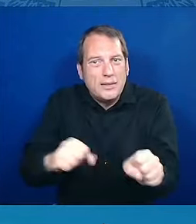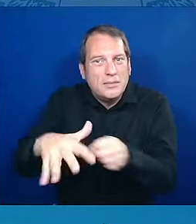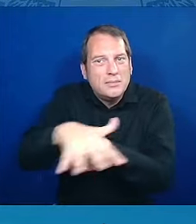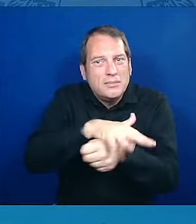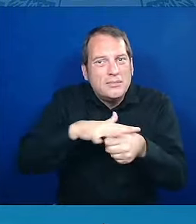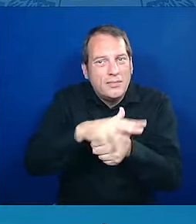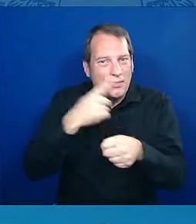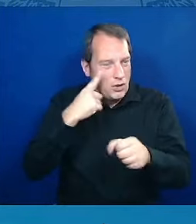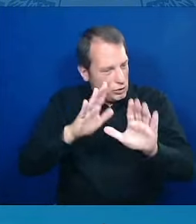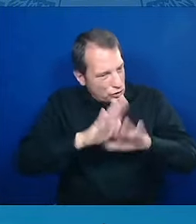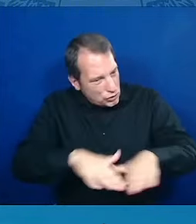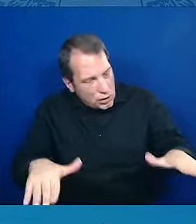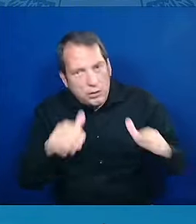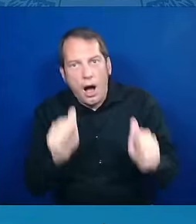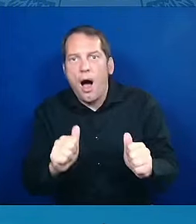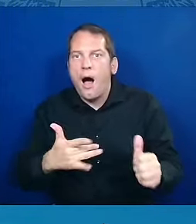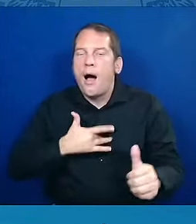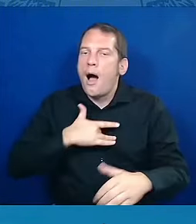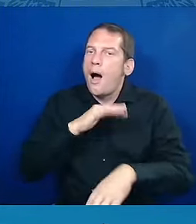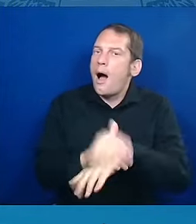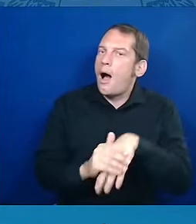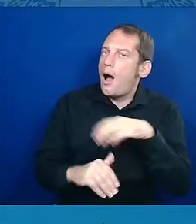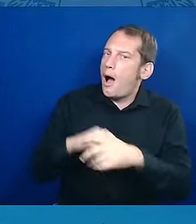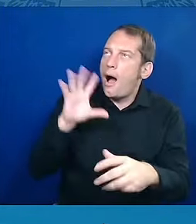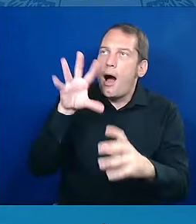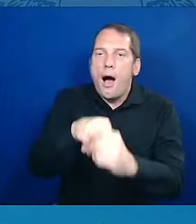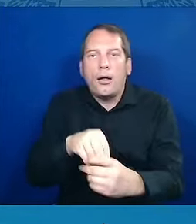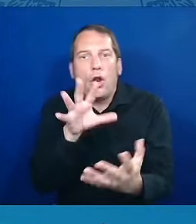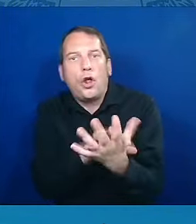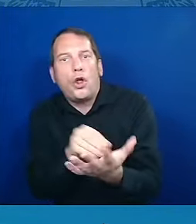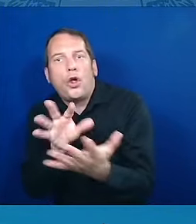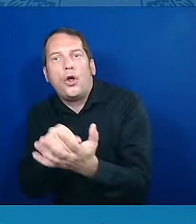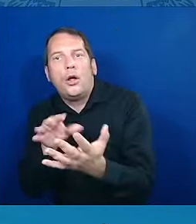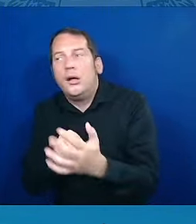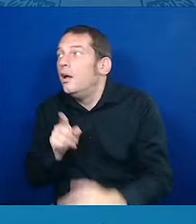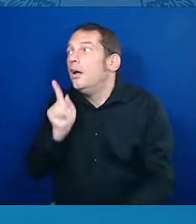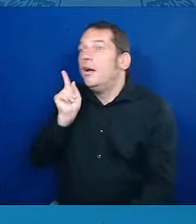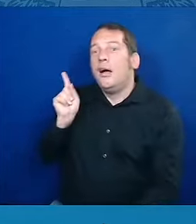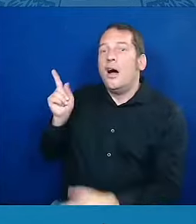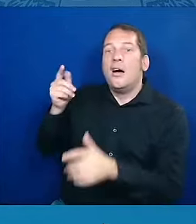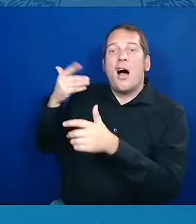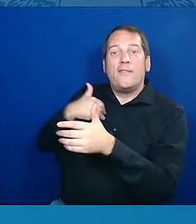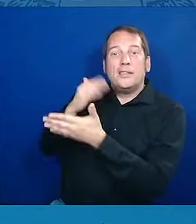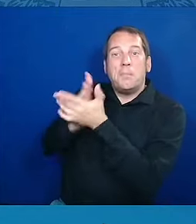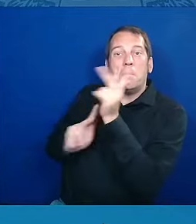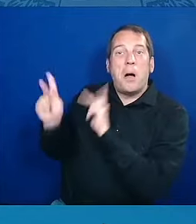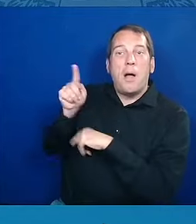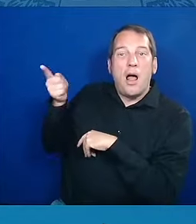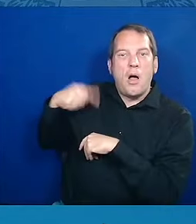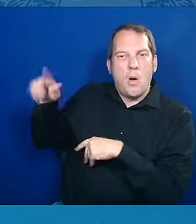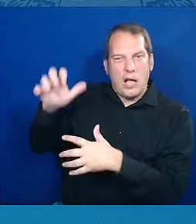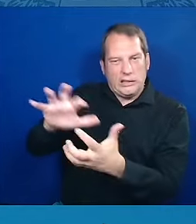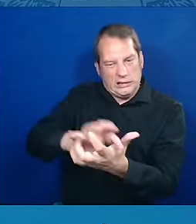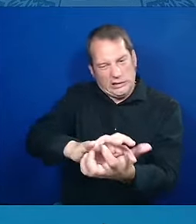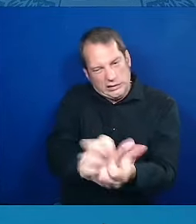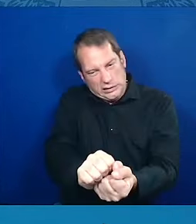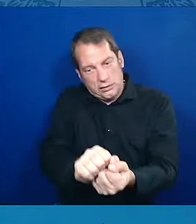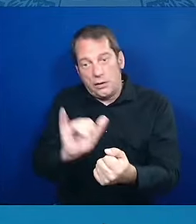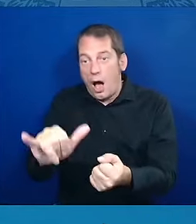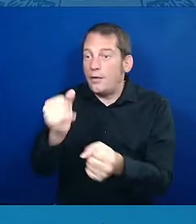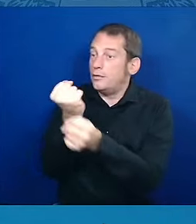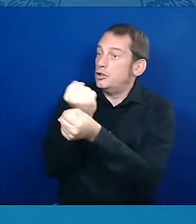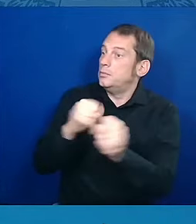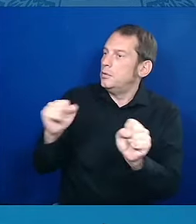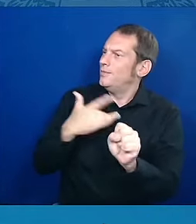our freedom to live safe from gun violence. They have the nerve to tell teachers to strap on a gun in the